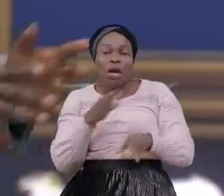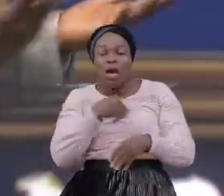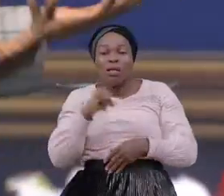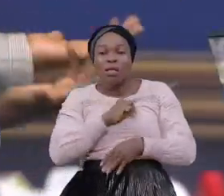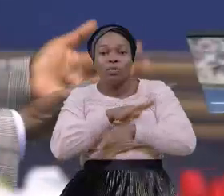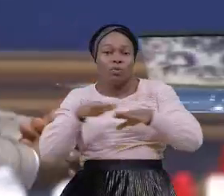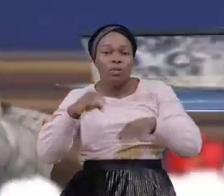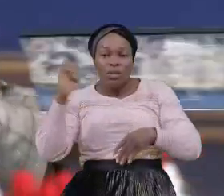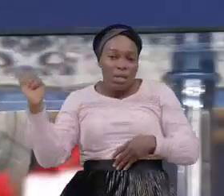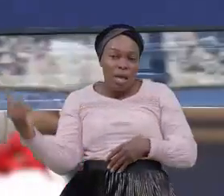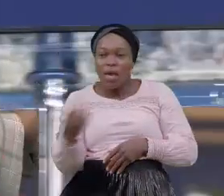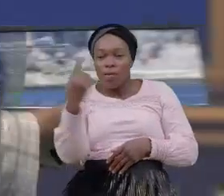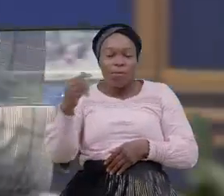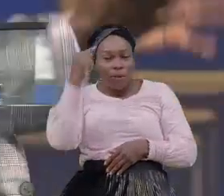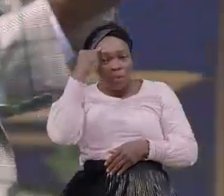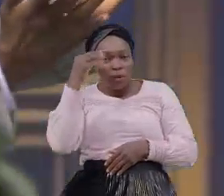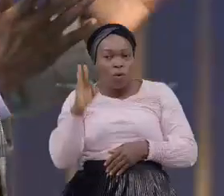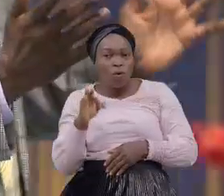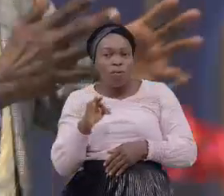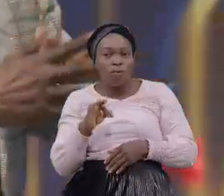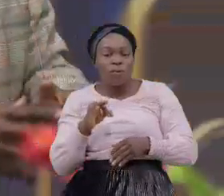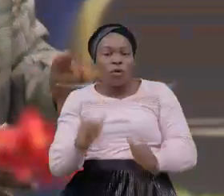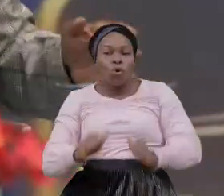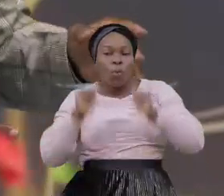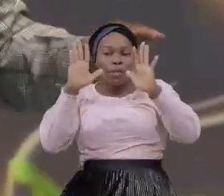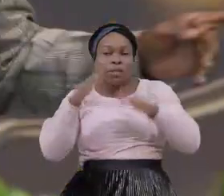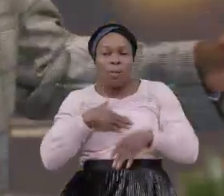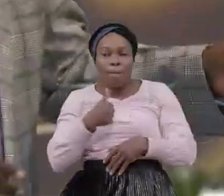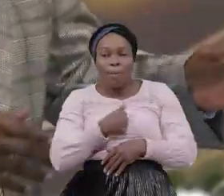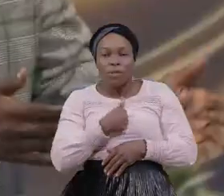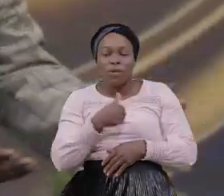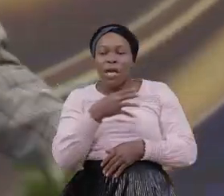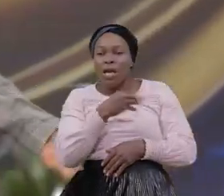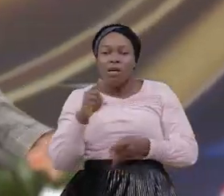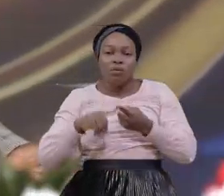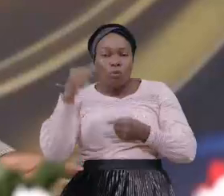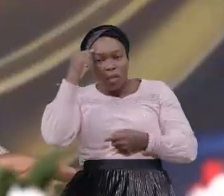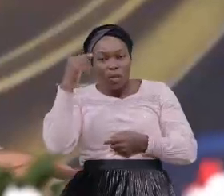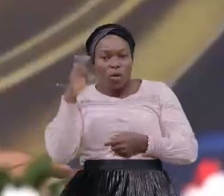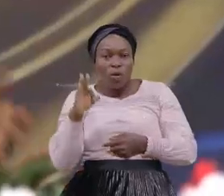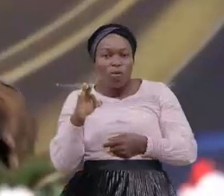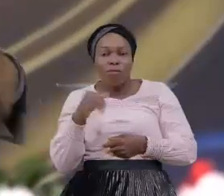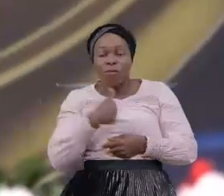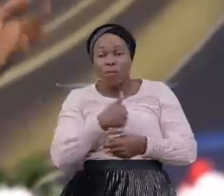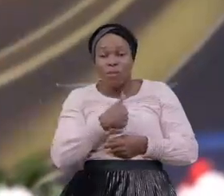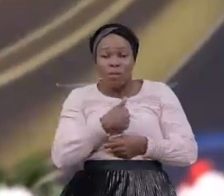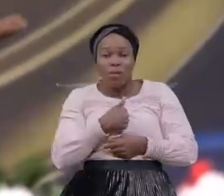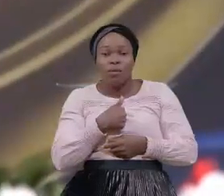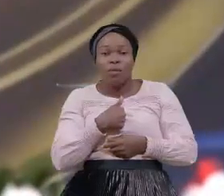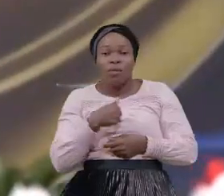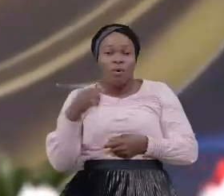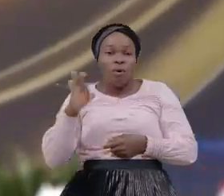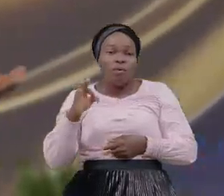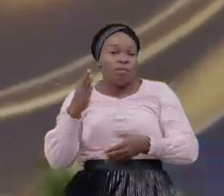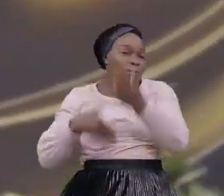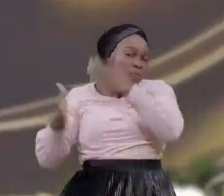need, I only think about myself. I only think about what I did yesterday. I want to do it today. I want to